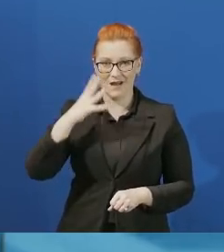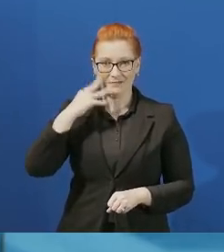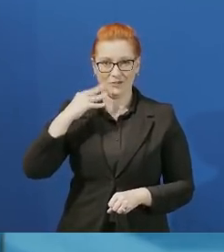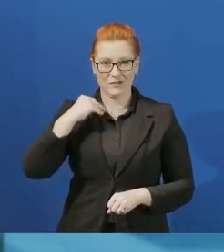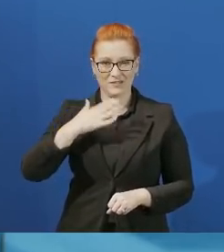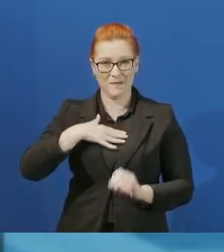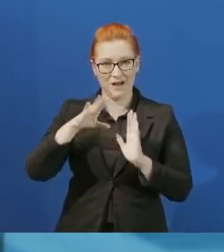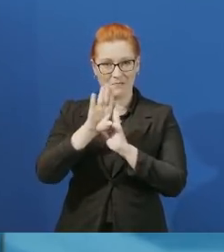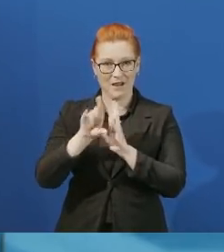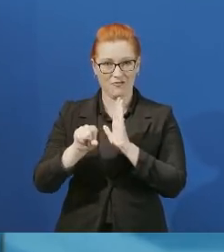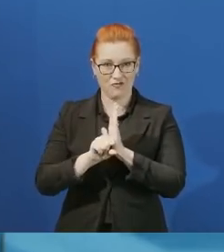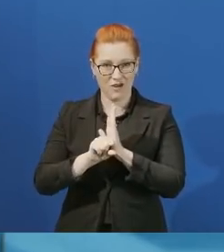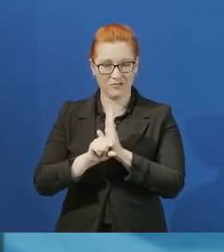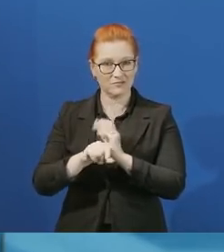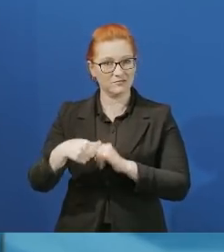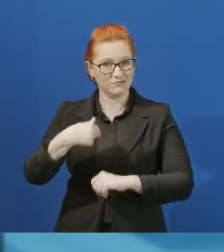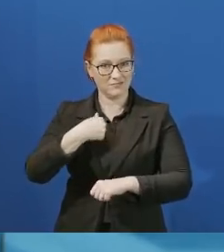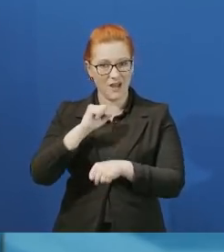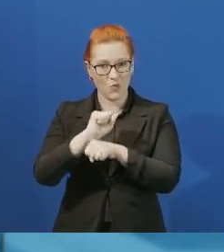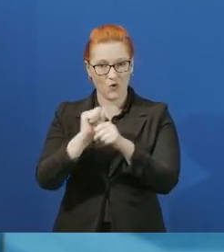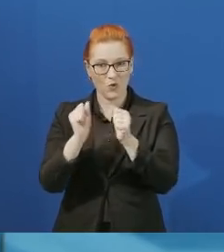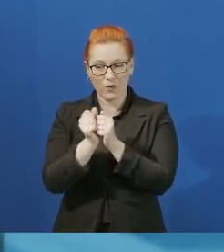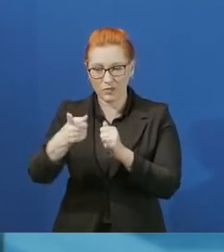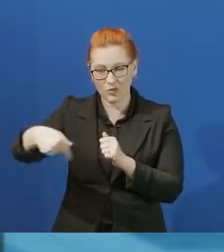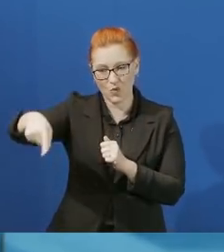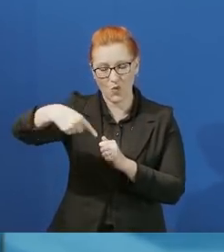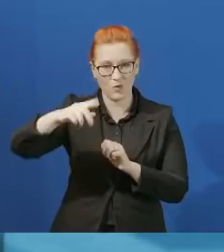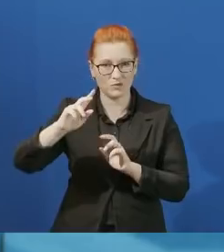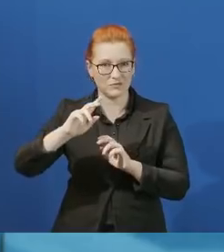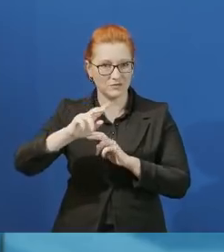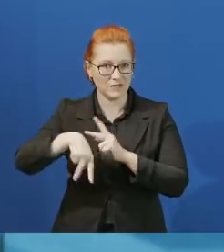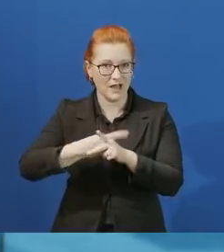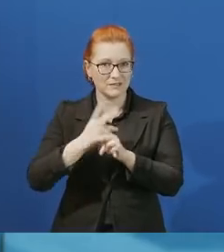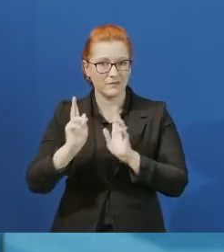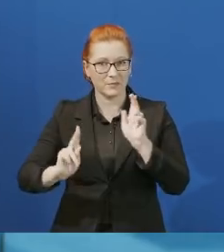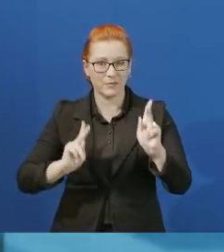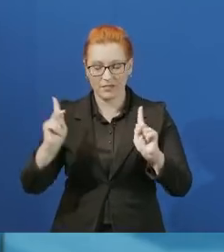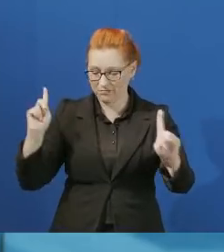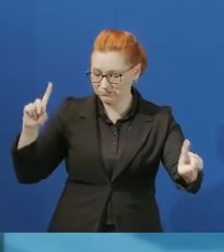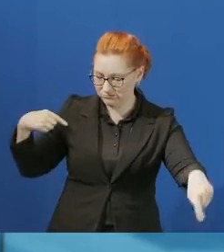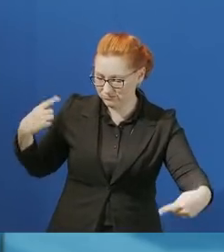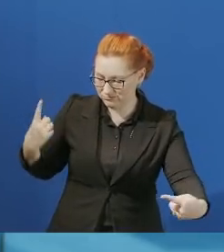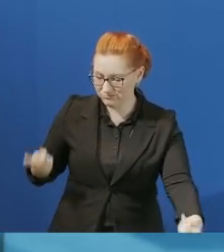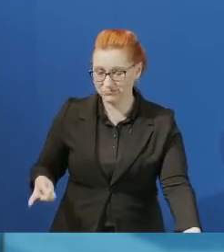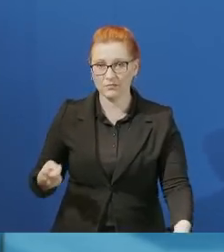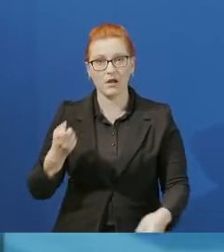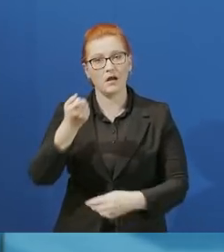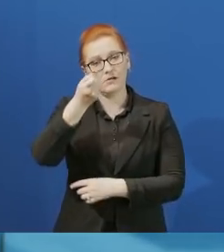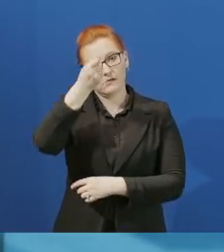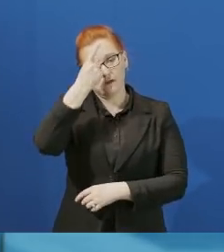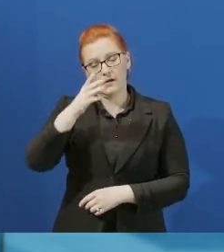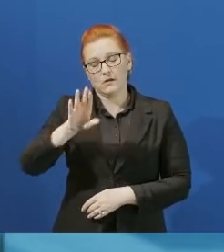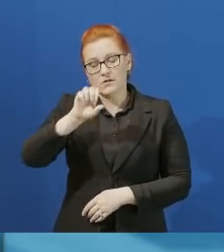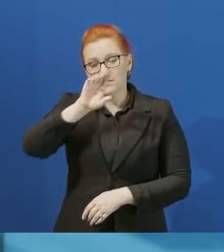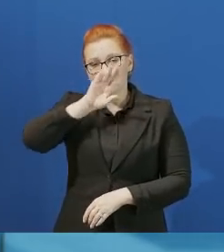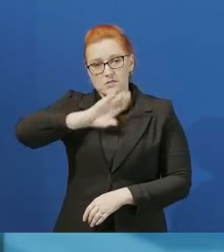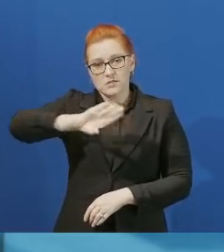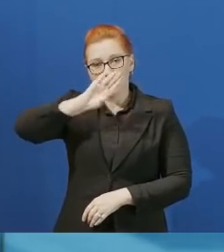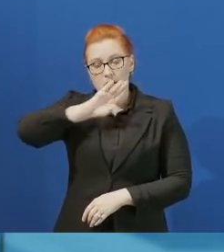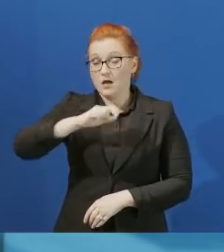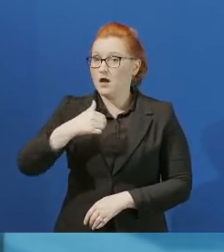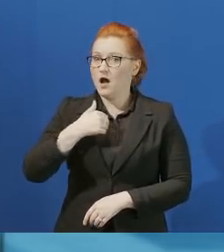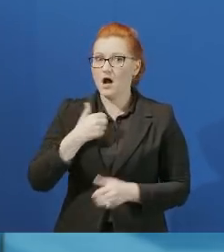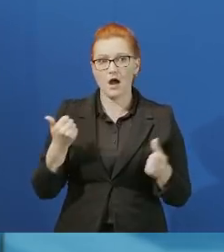my entire career. And I feel your frustration. And I have a sense of urgency